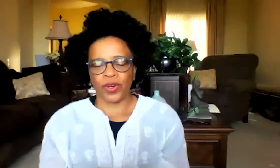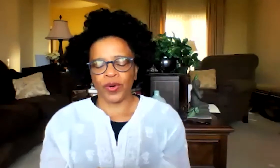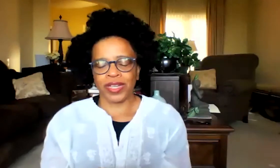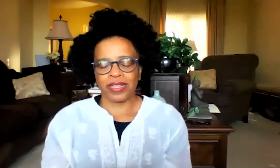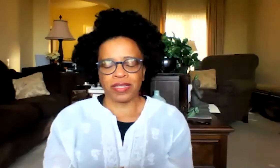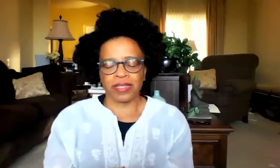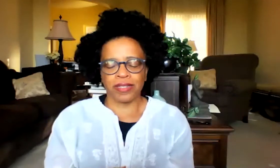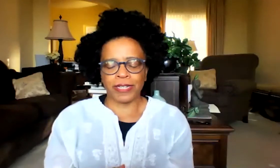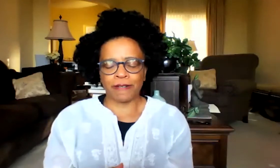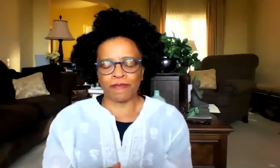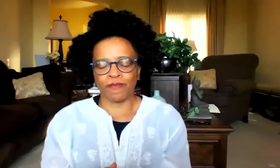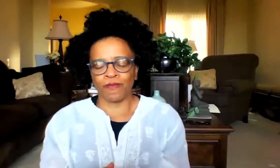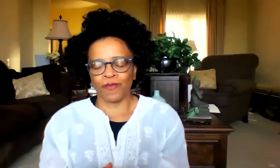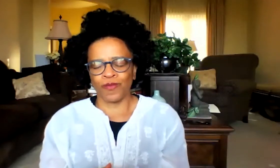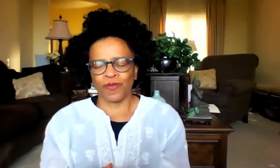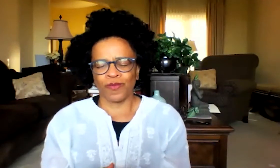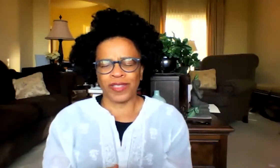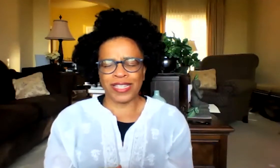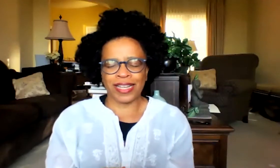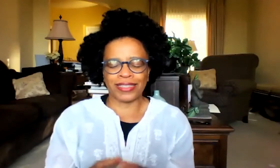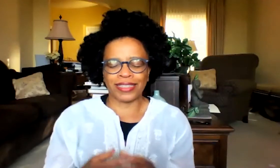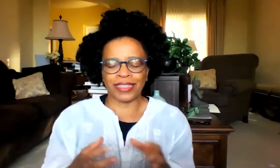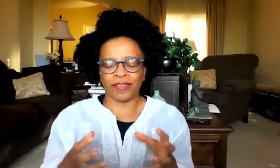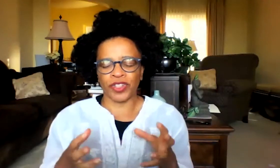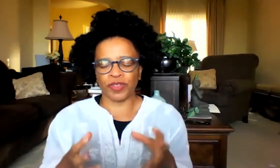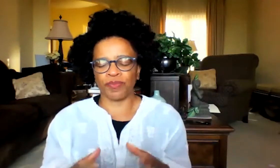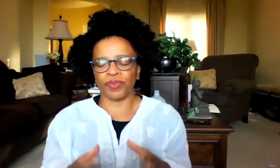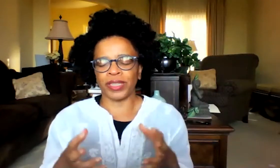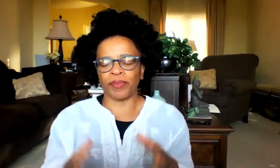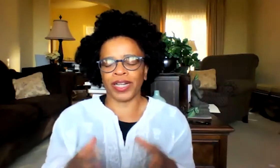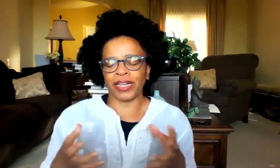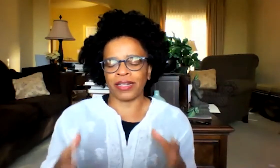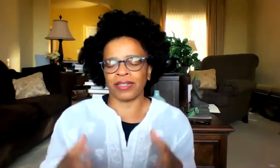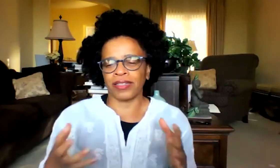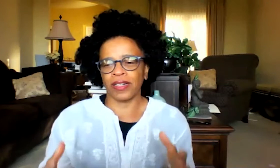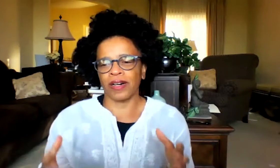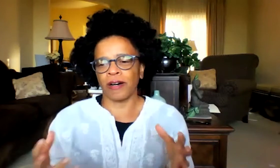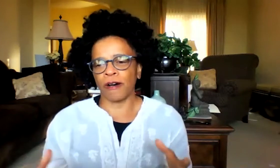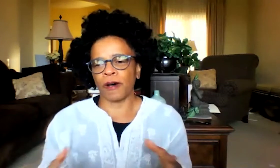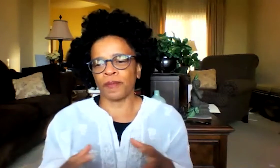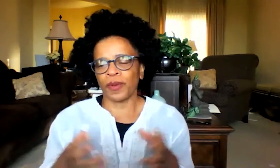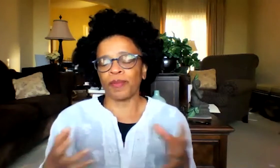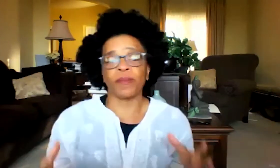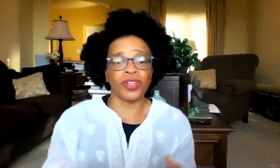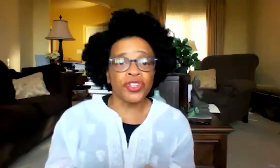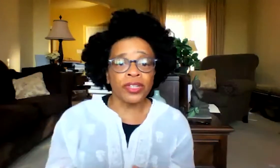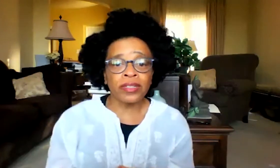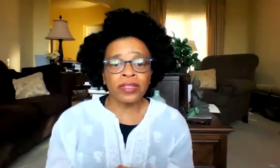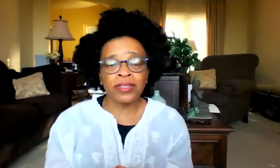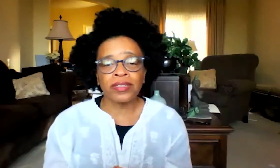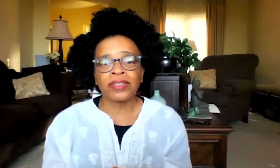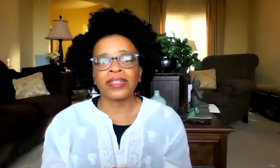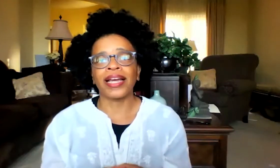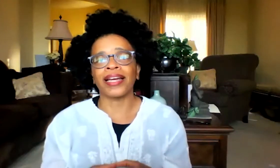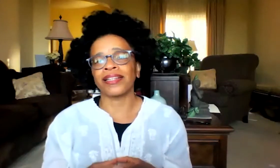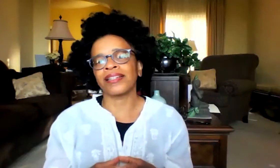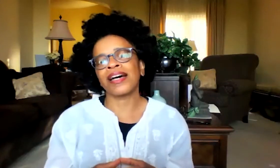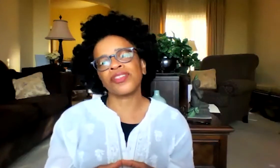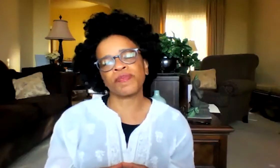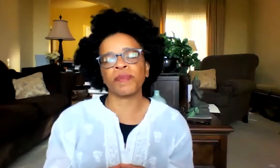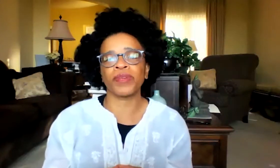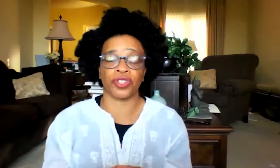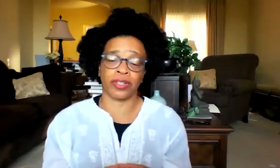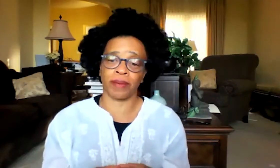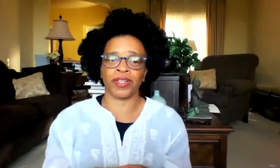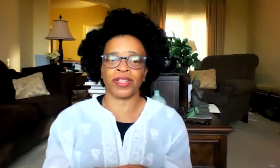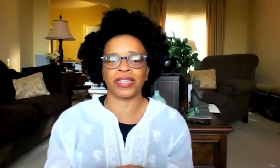Yeah, so it's this idea of just really bringing permission, and not